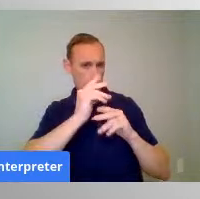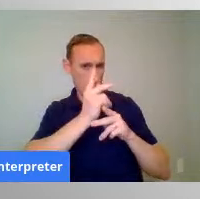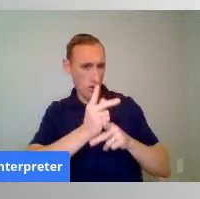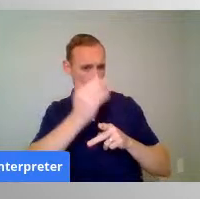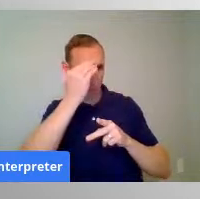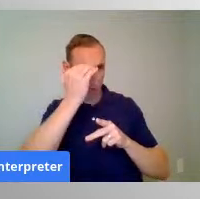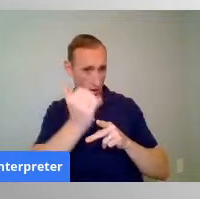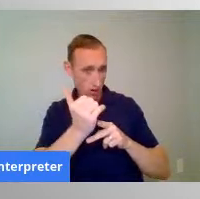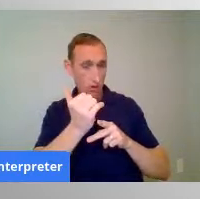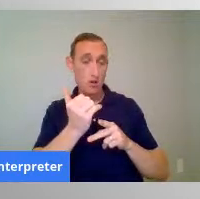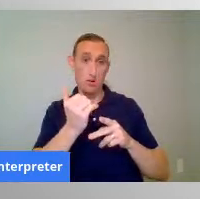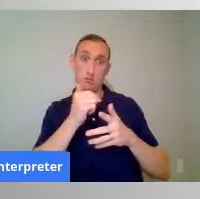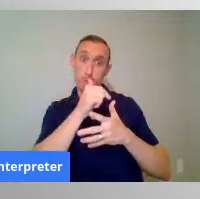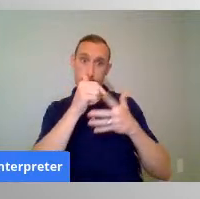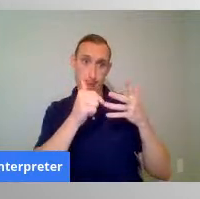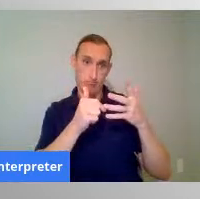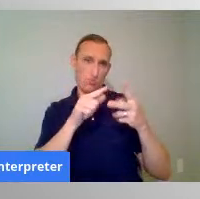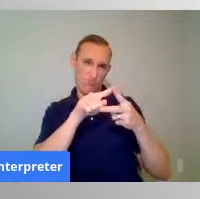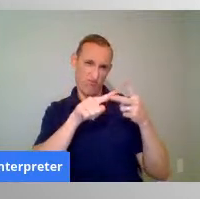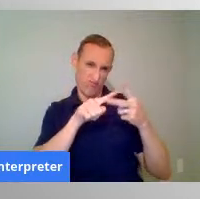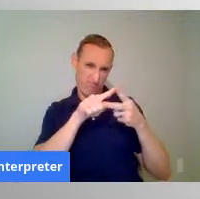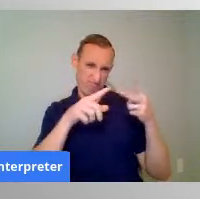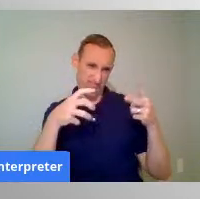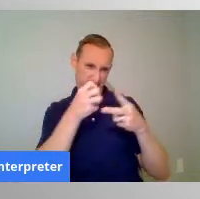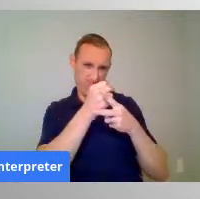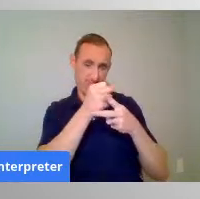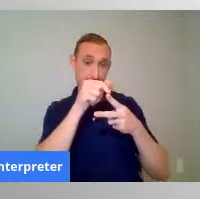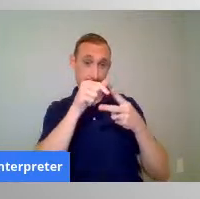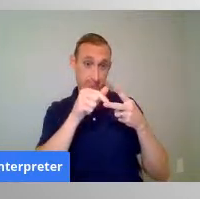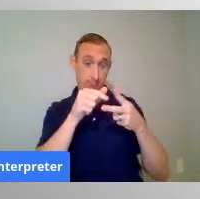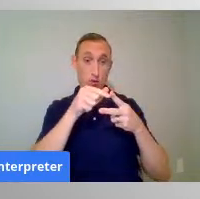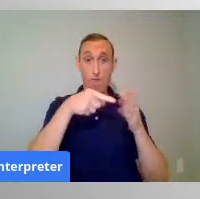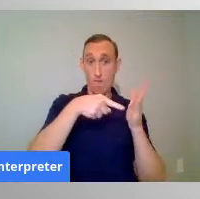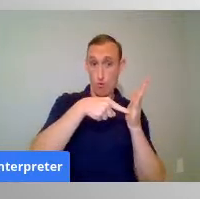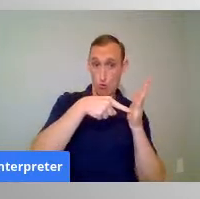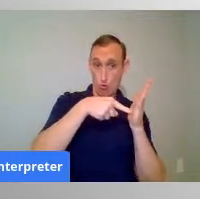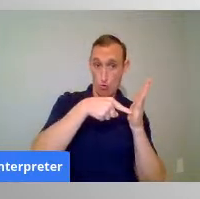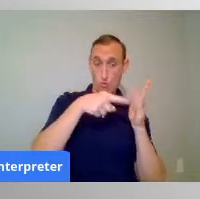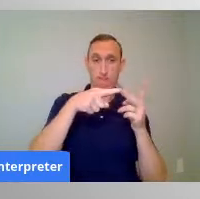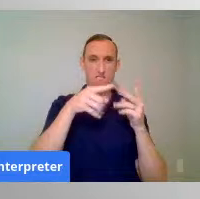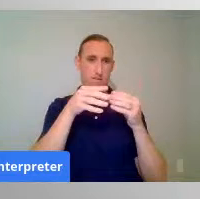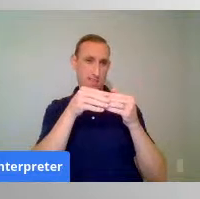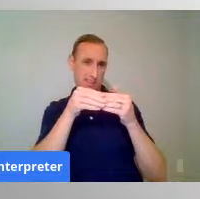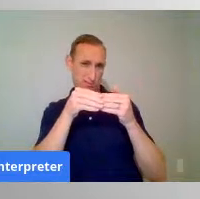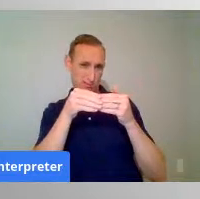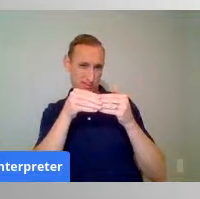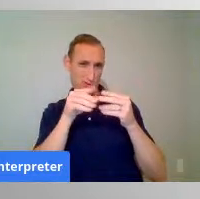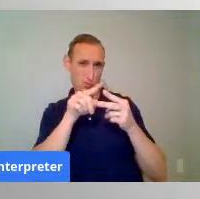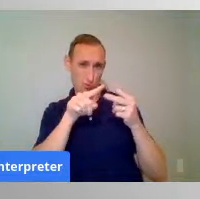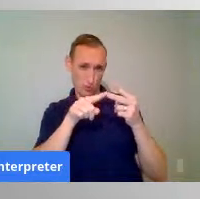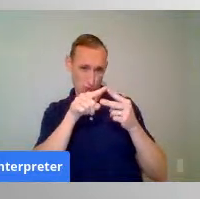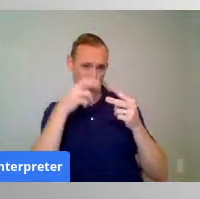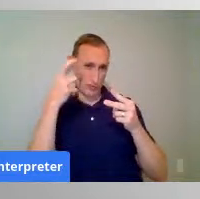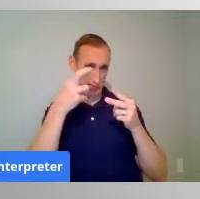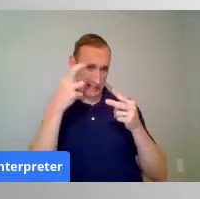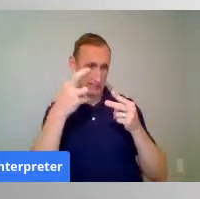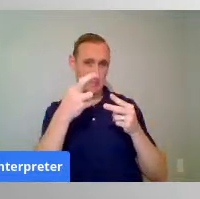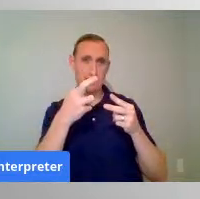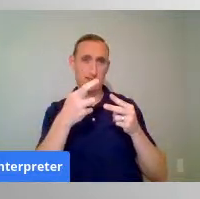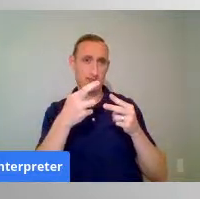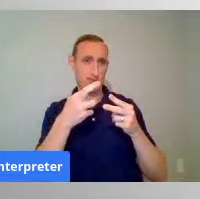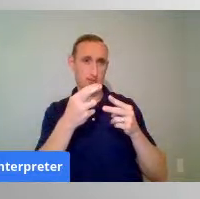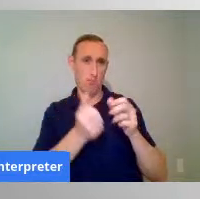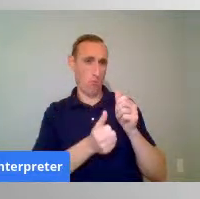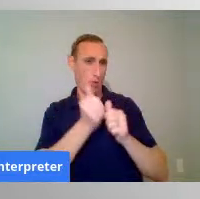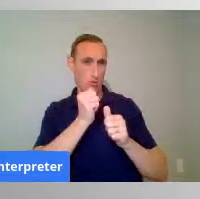There are several items that families could choose from, but affordability and flexibility were two of the main things. And when we talk about flexibility,